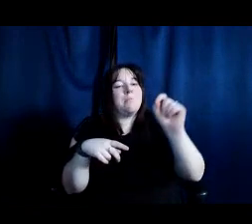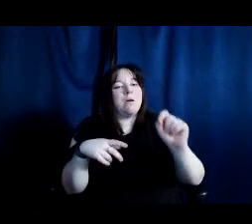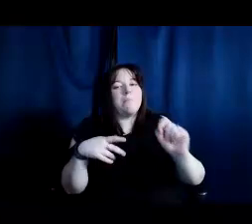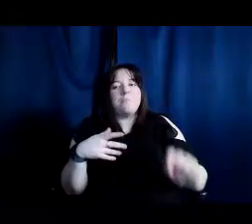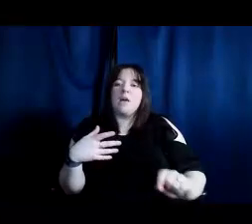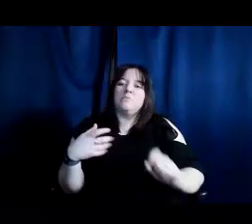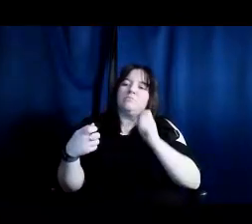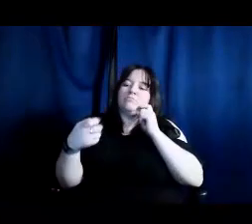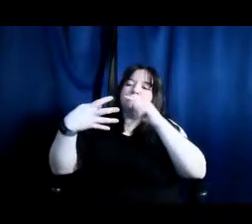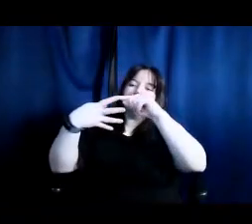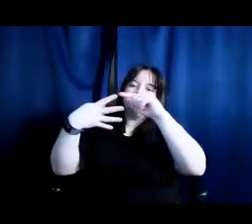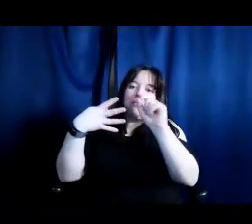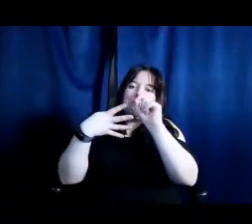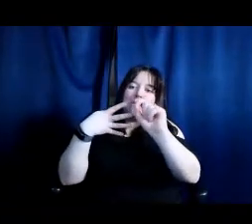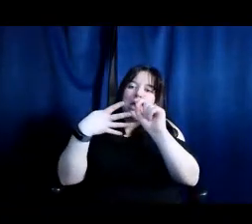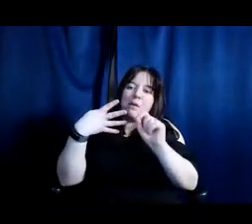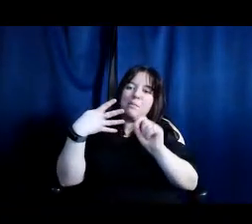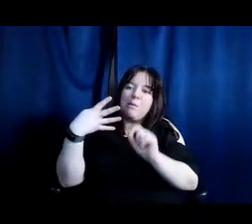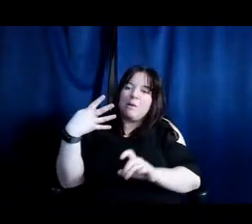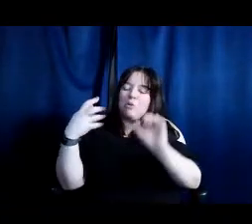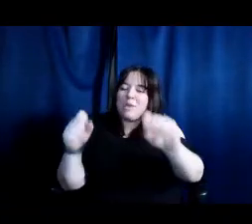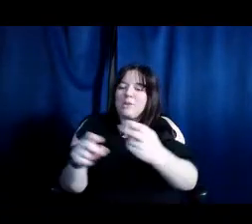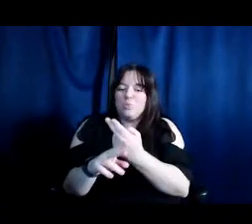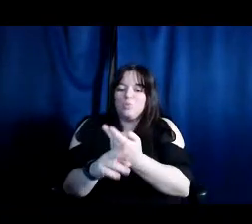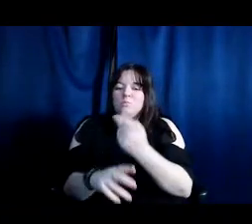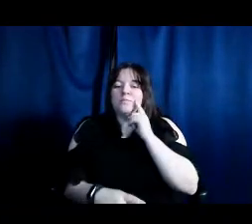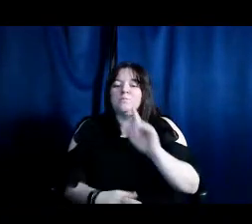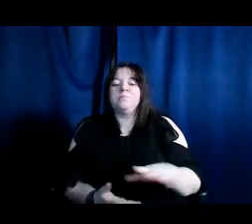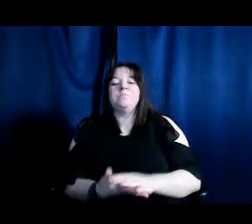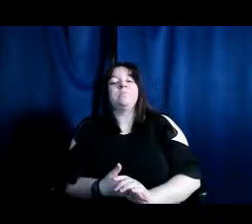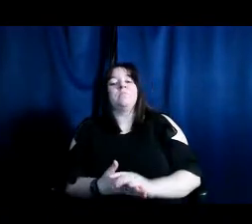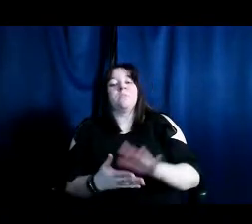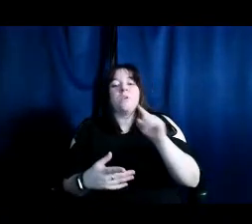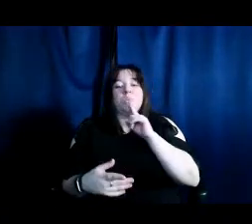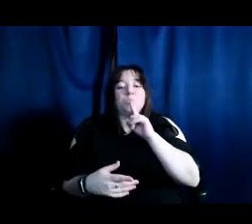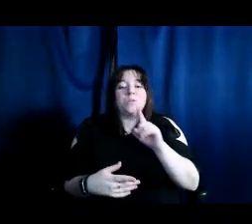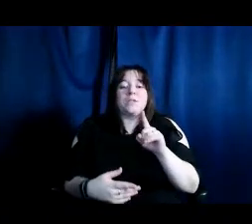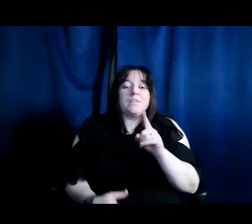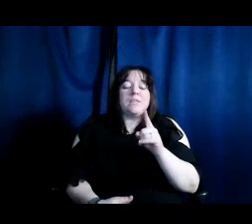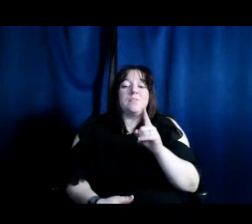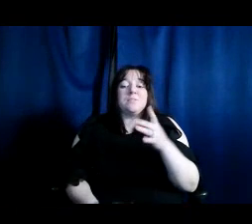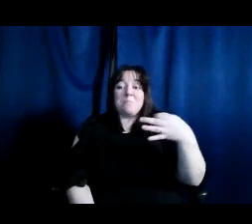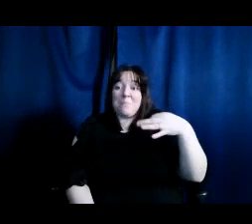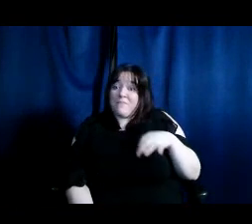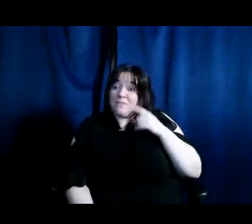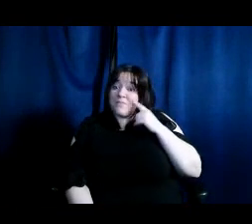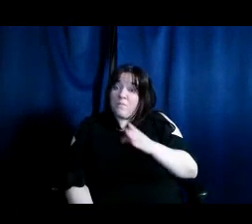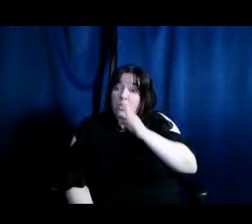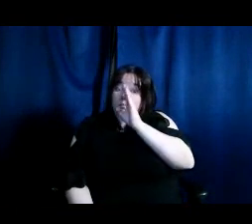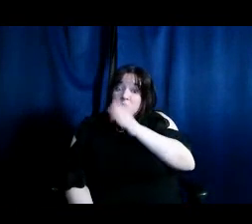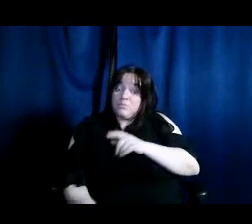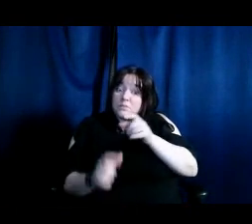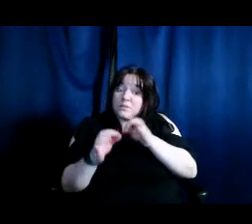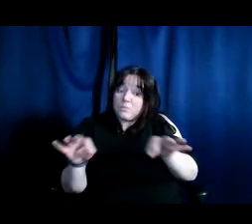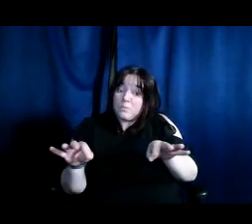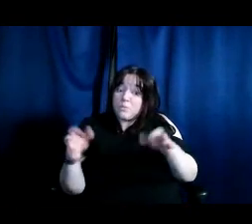plain language. These include providing a better understanding. Plain language helps